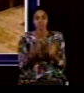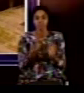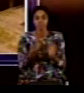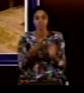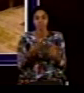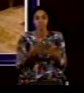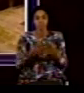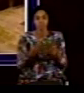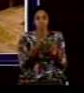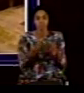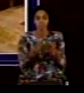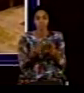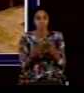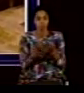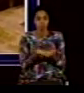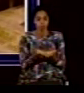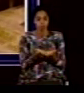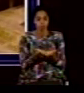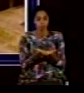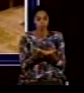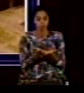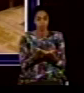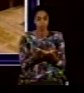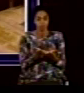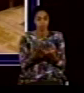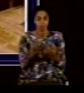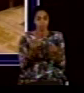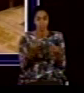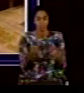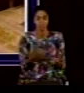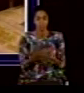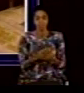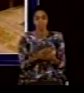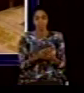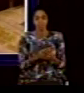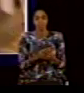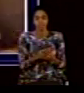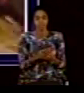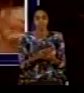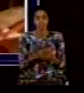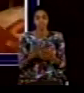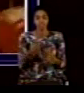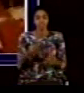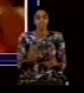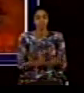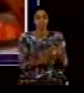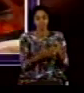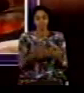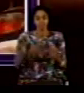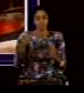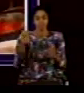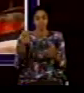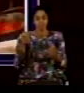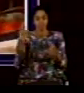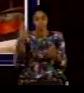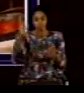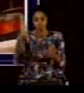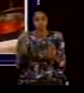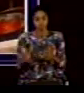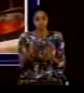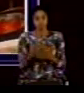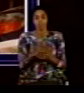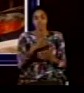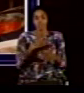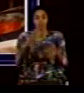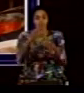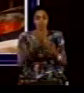following him, even with this defender of the faith. I started following him, and I was receiving.